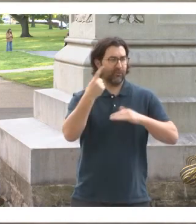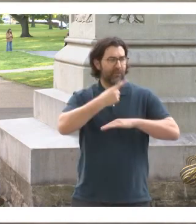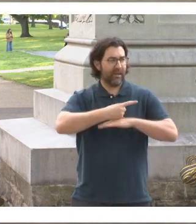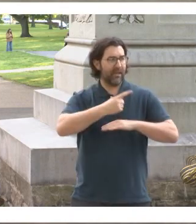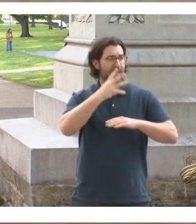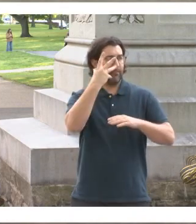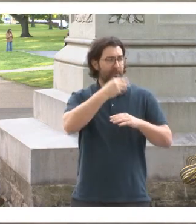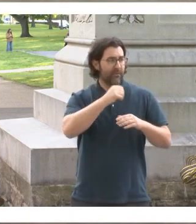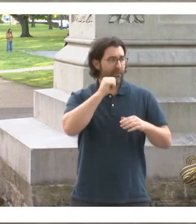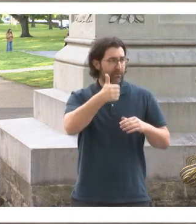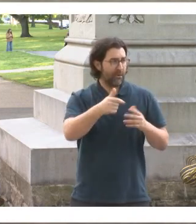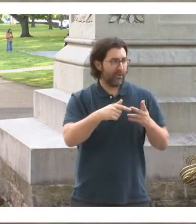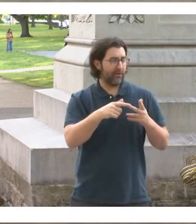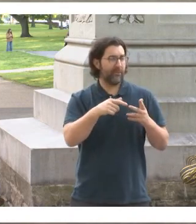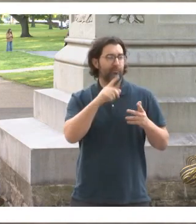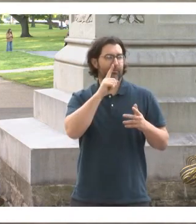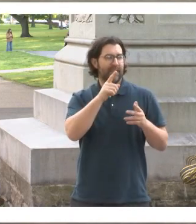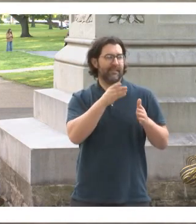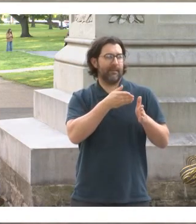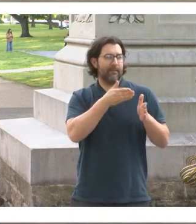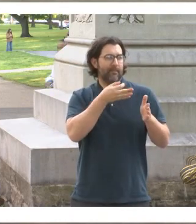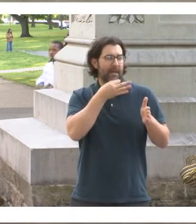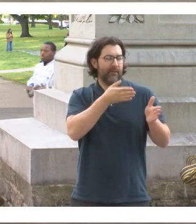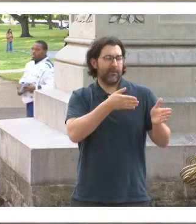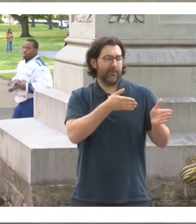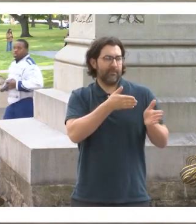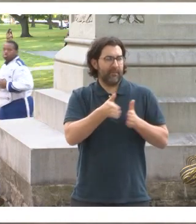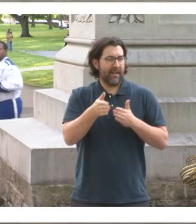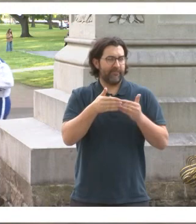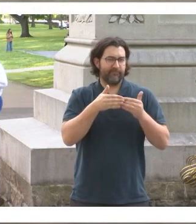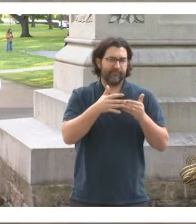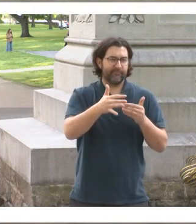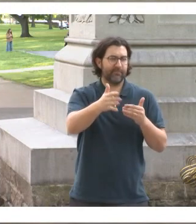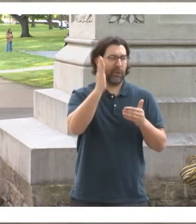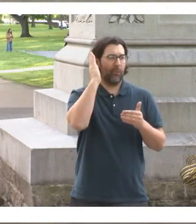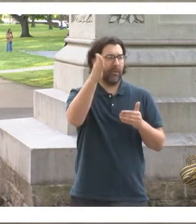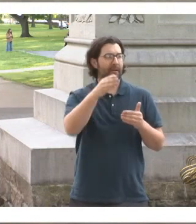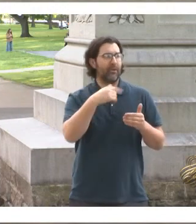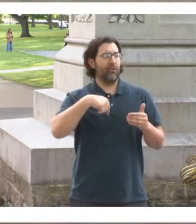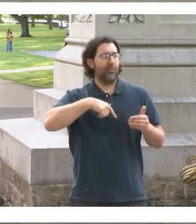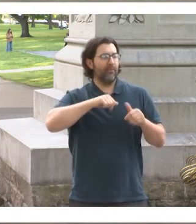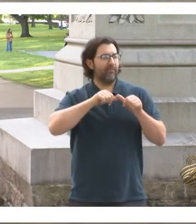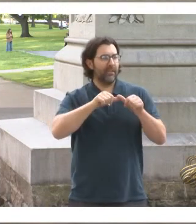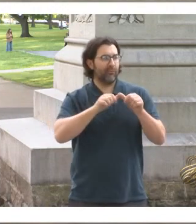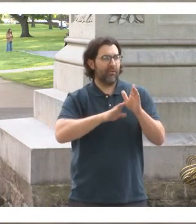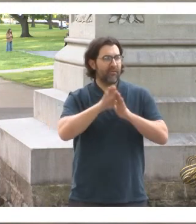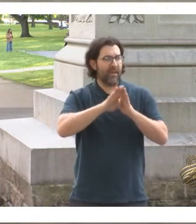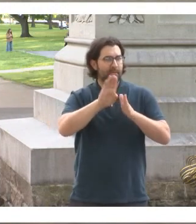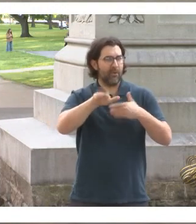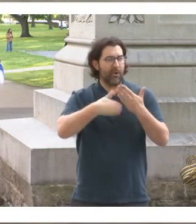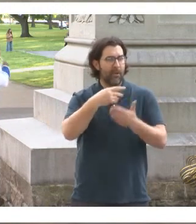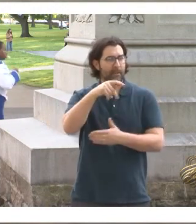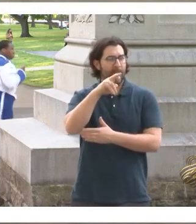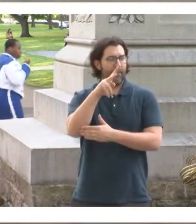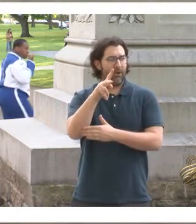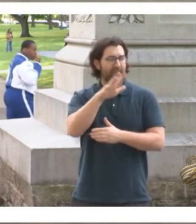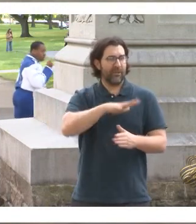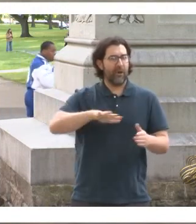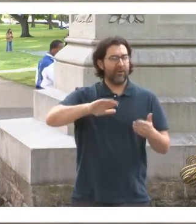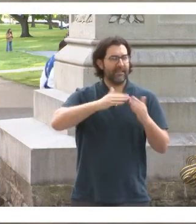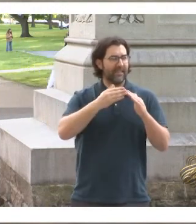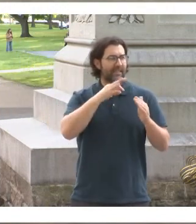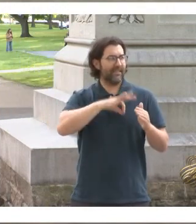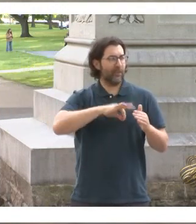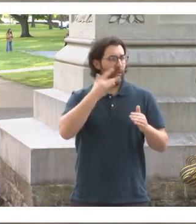look beautiful tomorrow, that the master plan will continue to go forward, and that we will continue to develop every park in our city till all our children